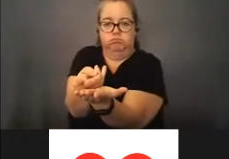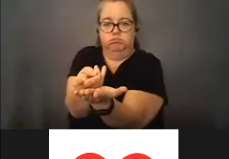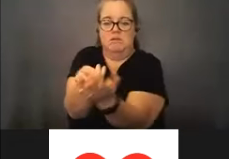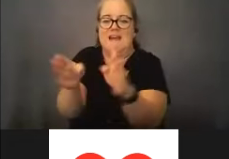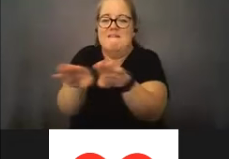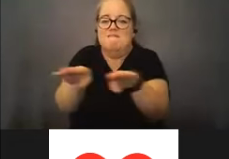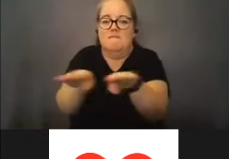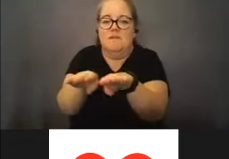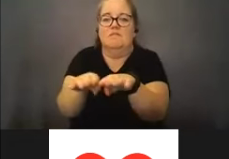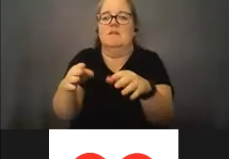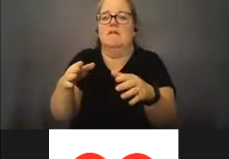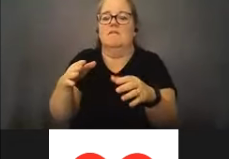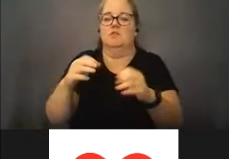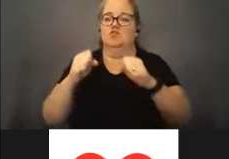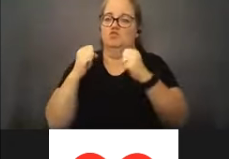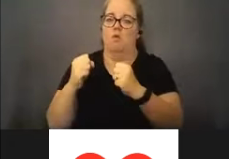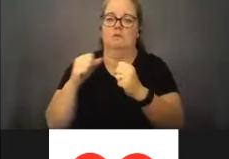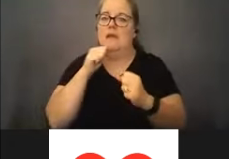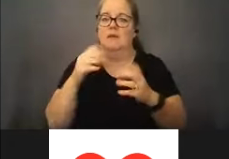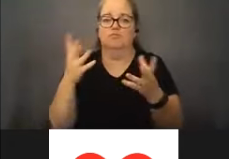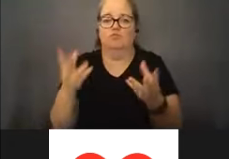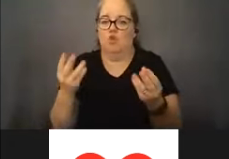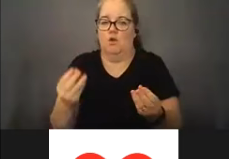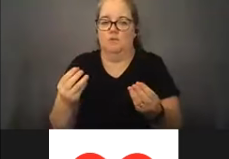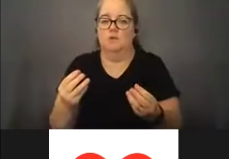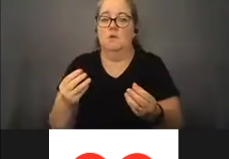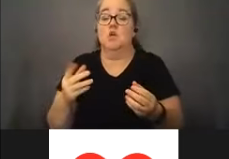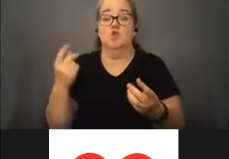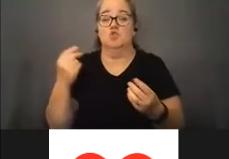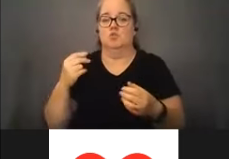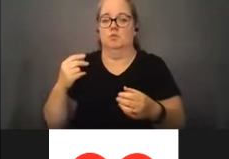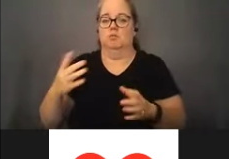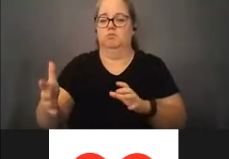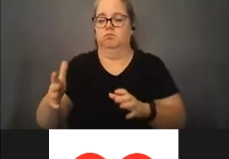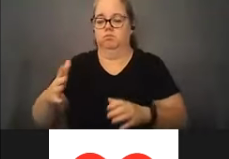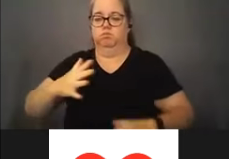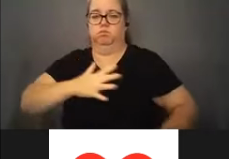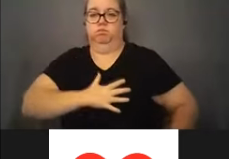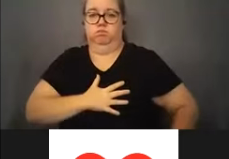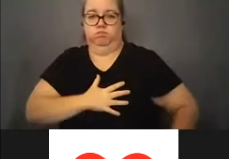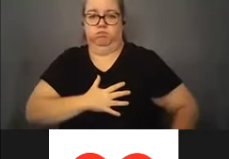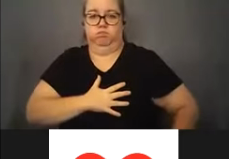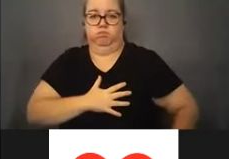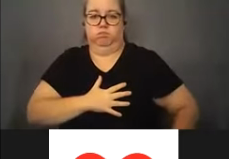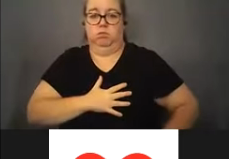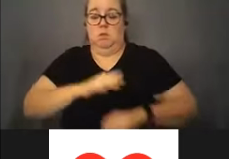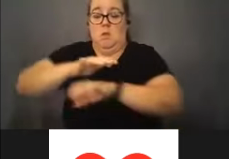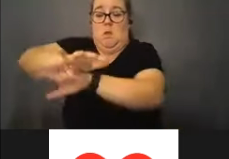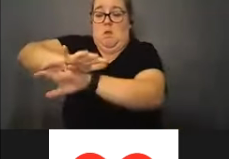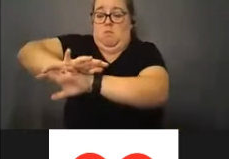ground. Next, kneel beside him and place the heel of one hand in the center of his chest, with your other hand on